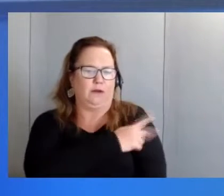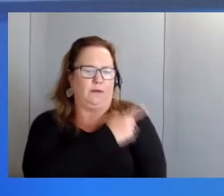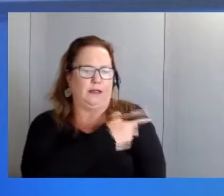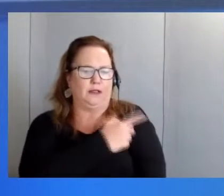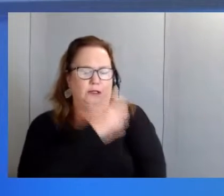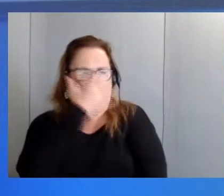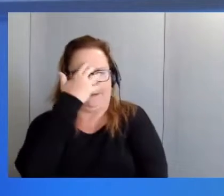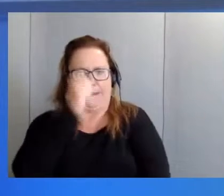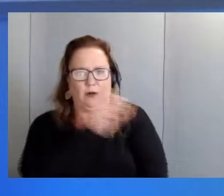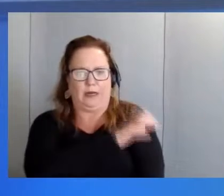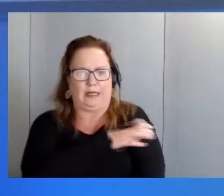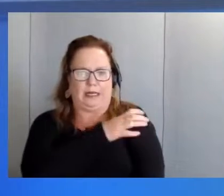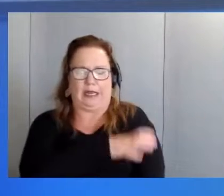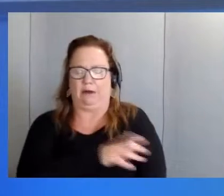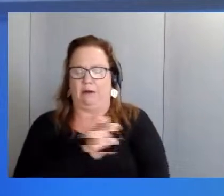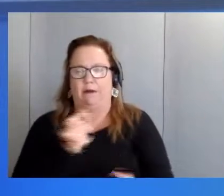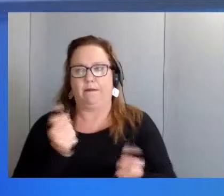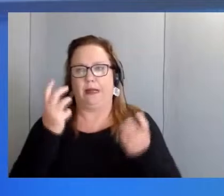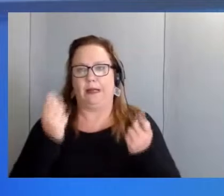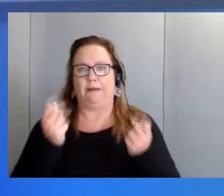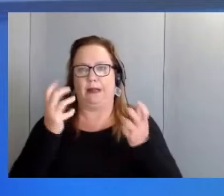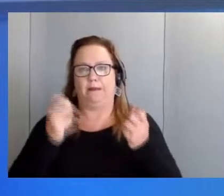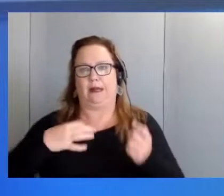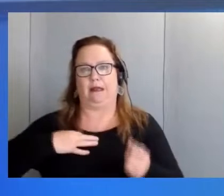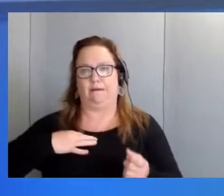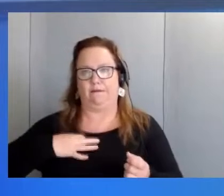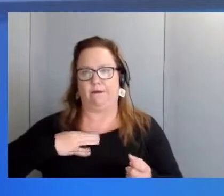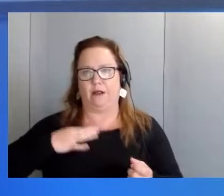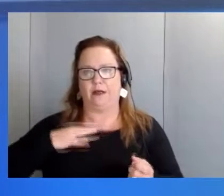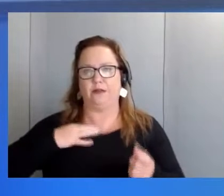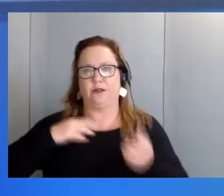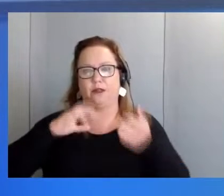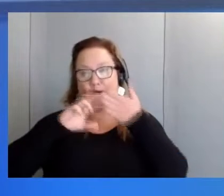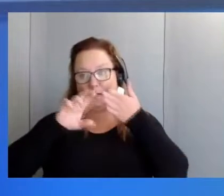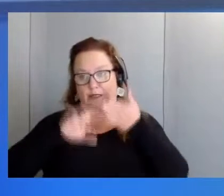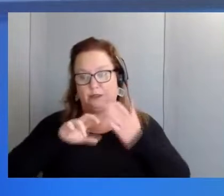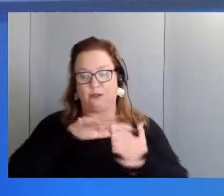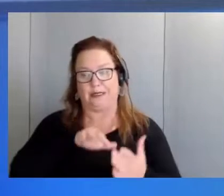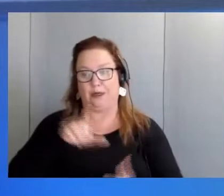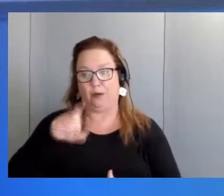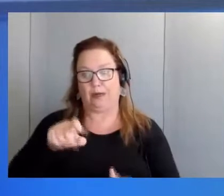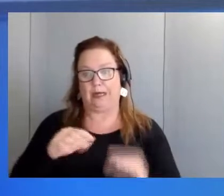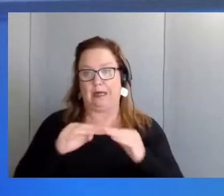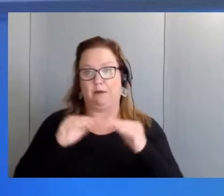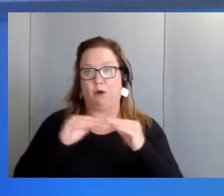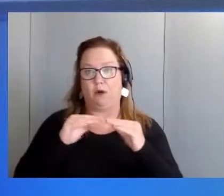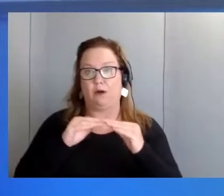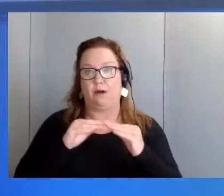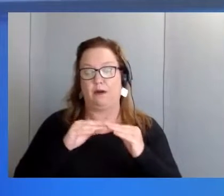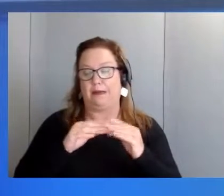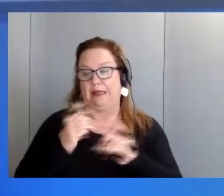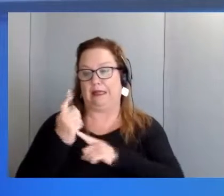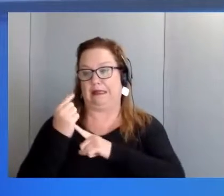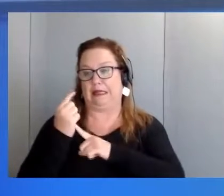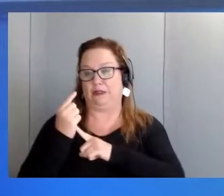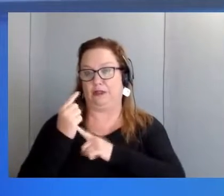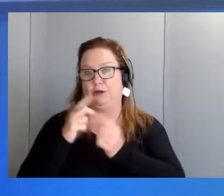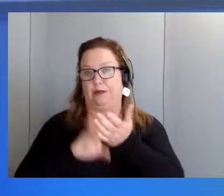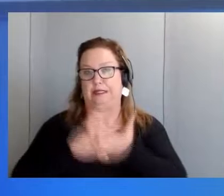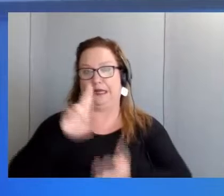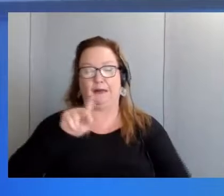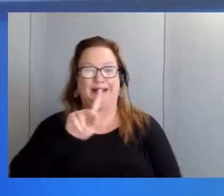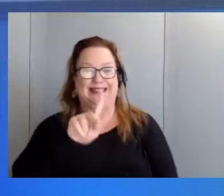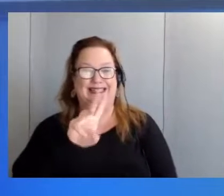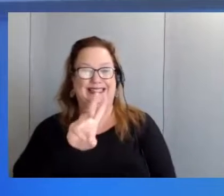we've enrolled thousands and thousands of volunteers into our research studies, and we need more. But just to give you a number, last year we enrolled about 650